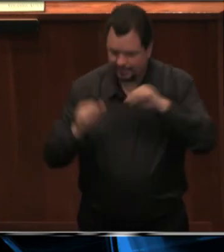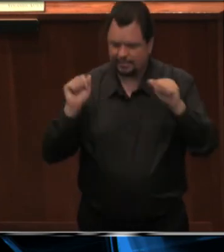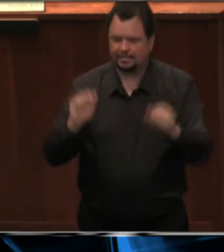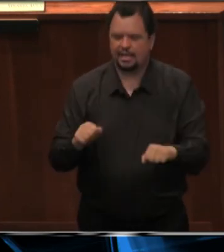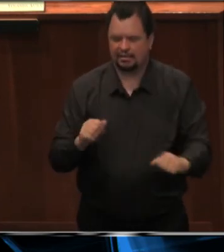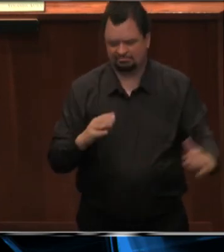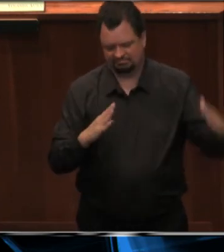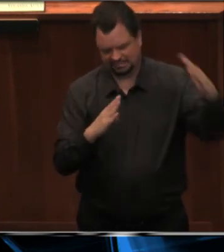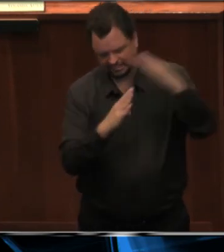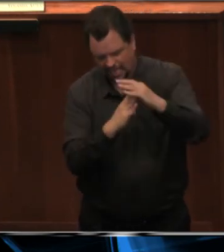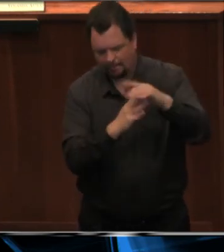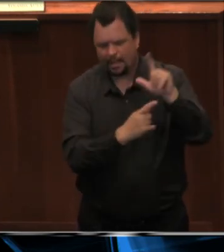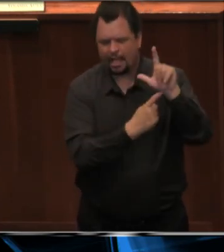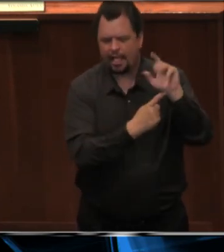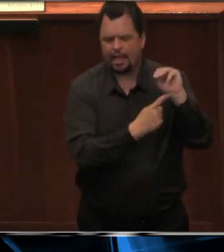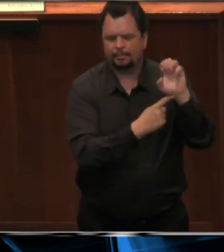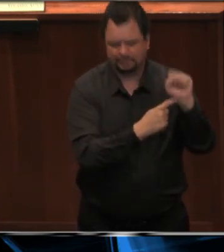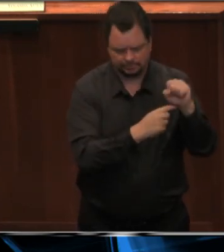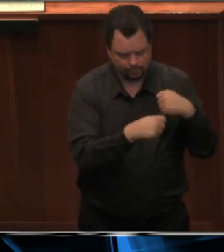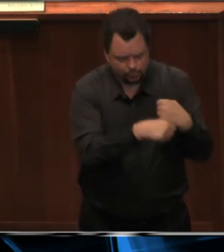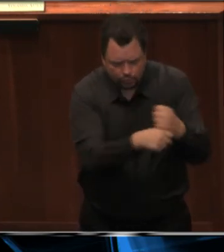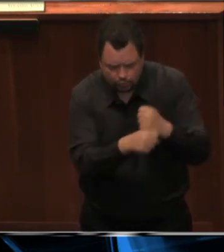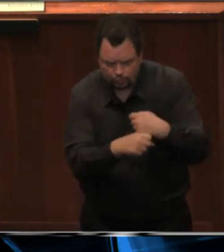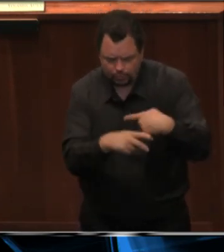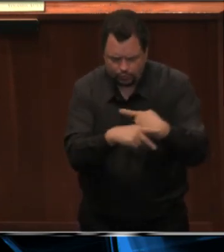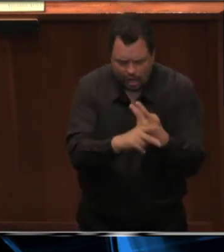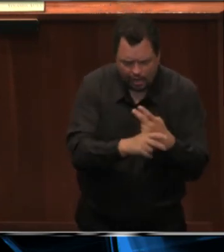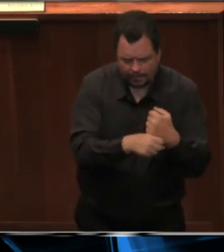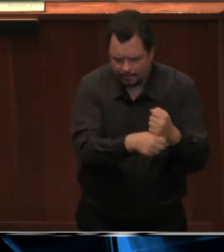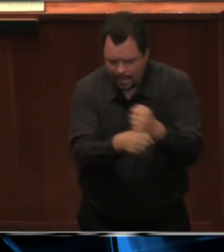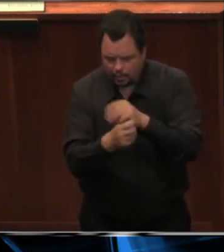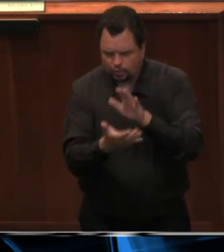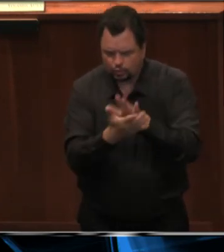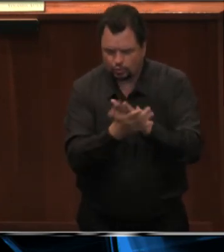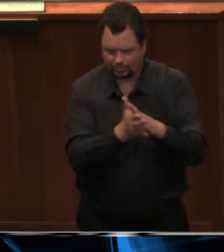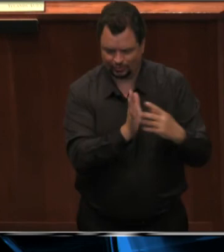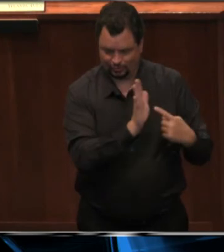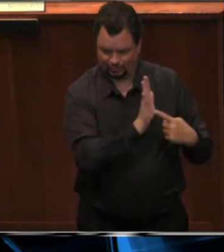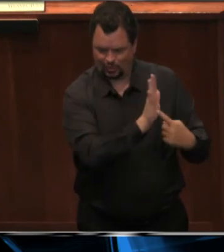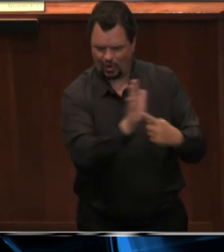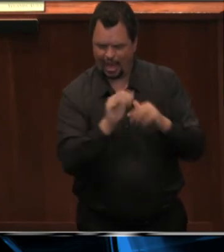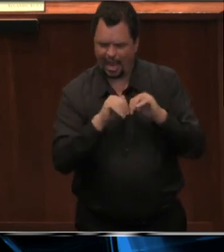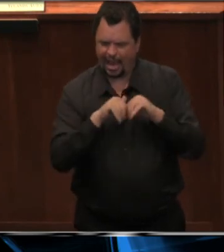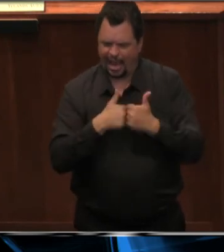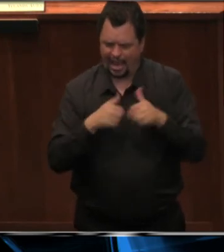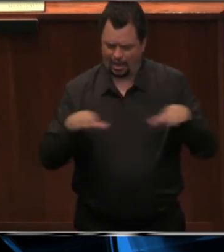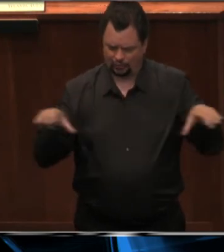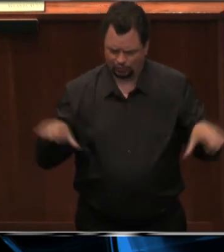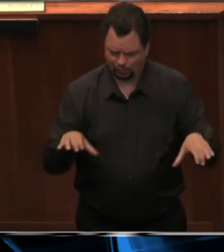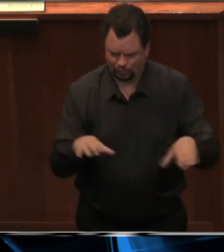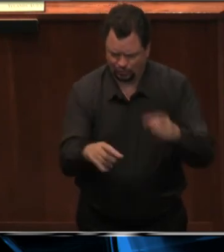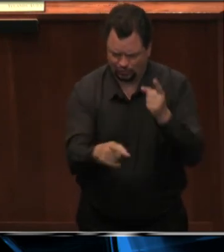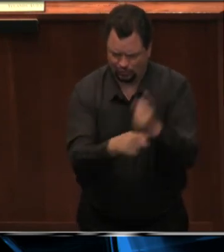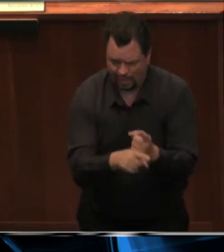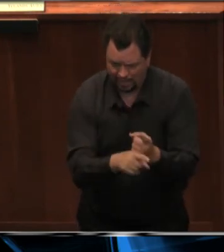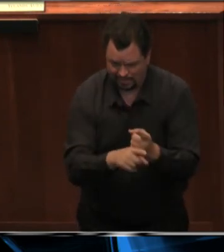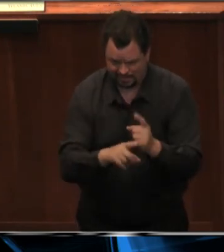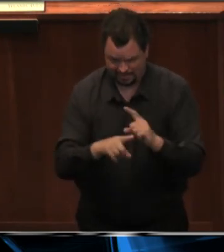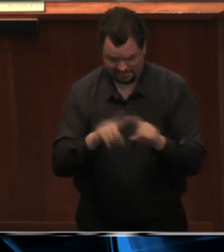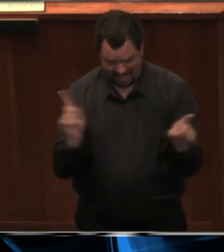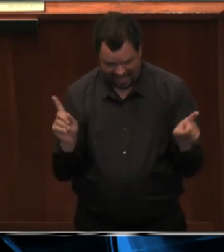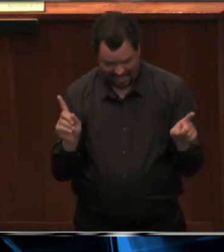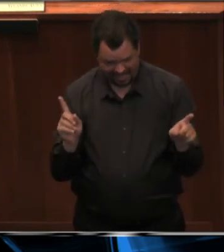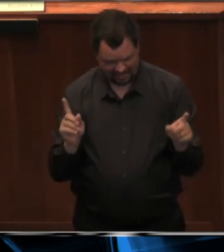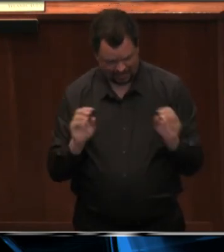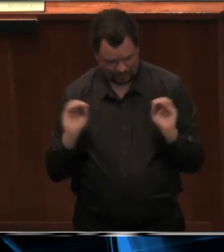and professional development showing us how to be competent and proficient, there's really no reason other than political pressure to